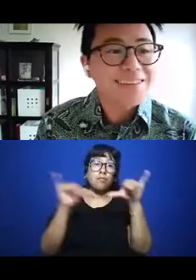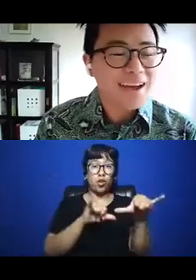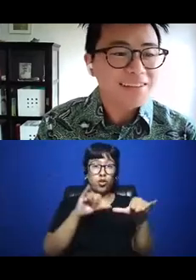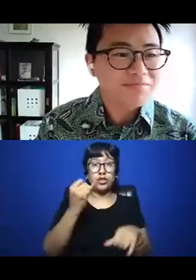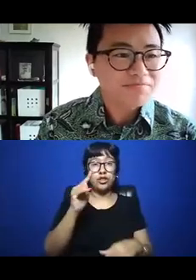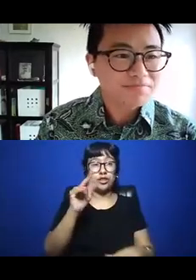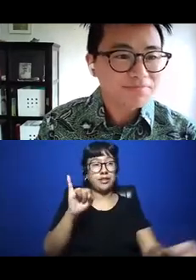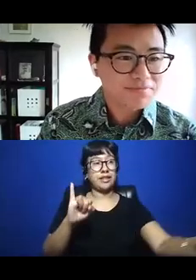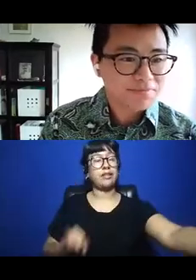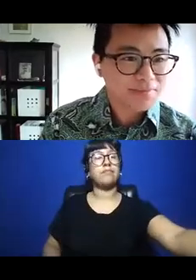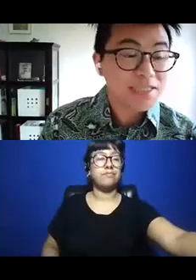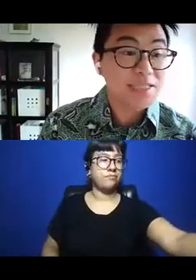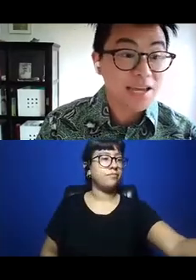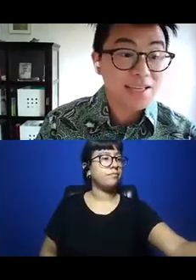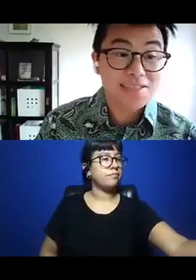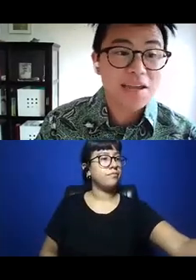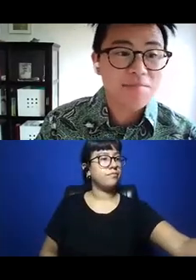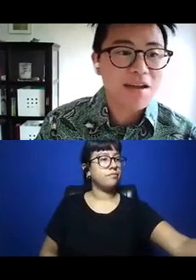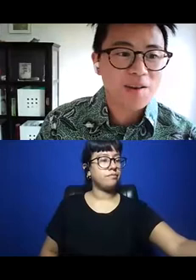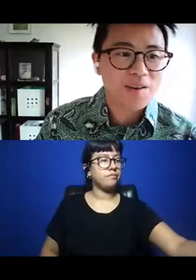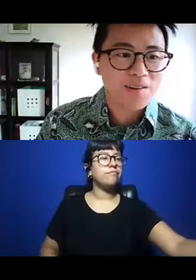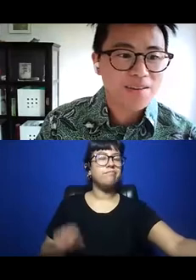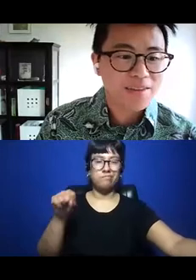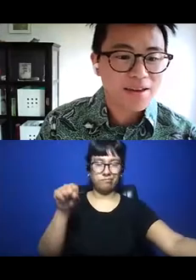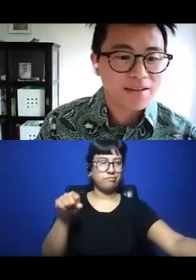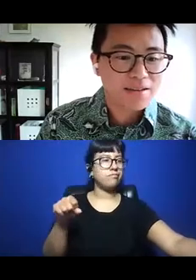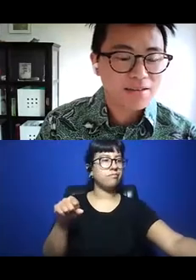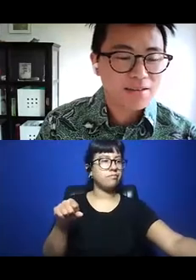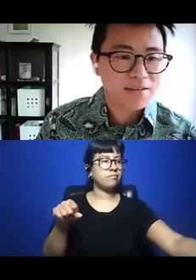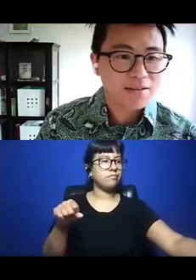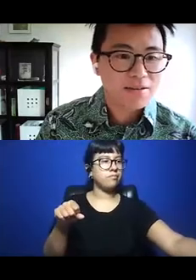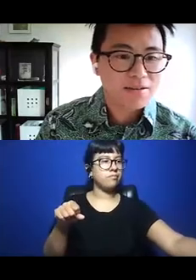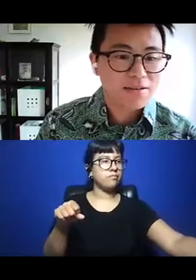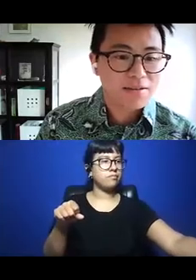Yeah, yeah. It's the same in that regard.